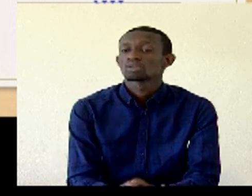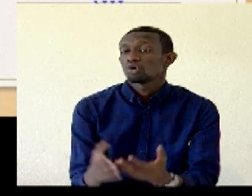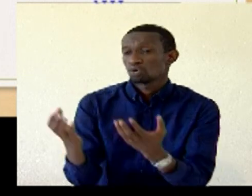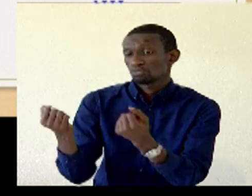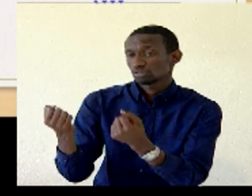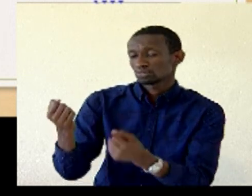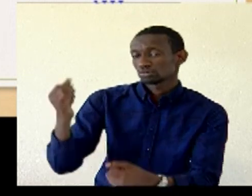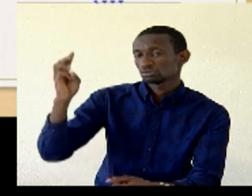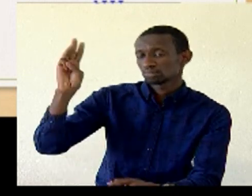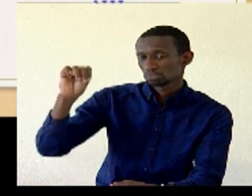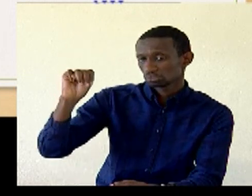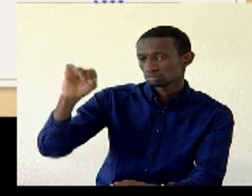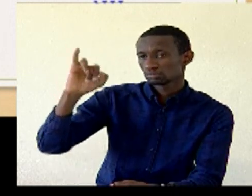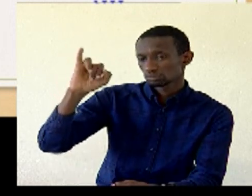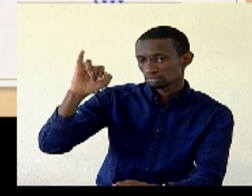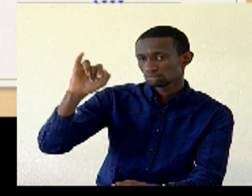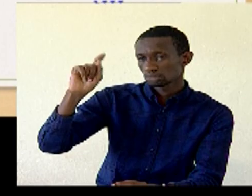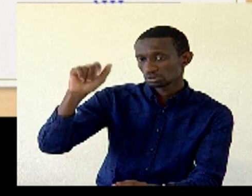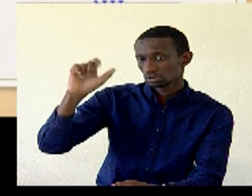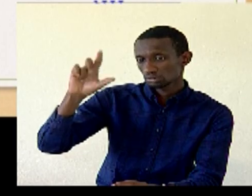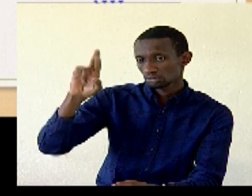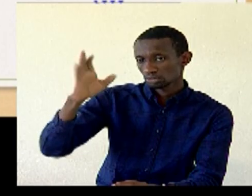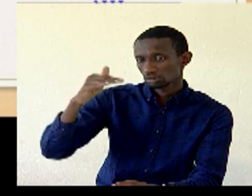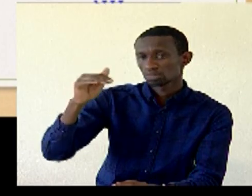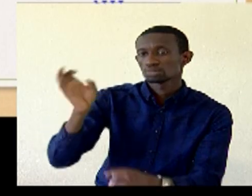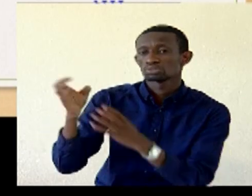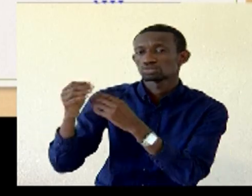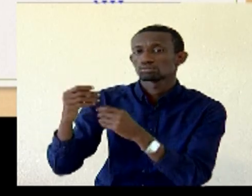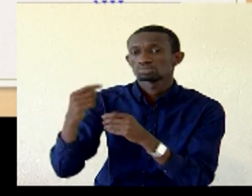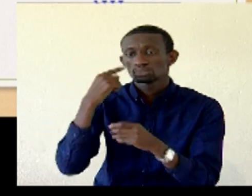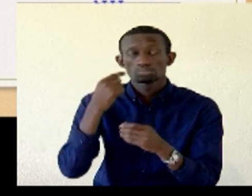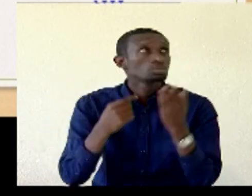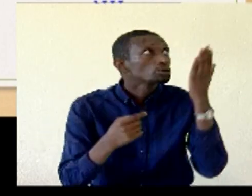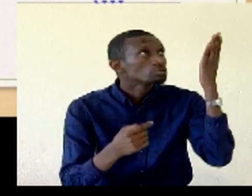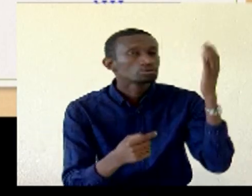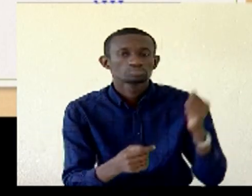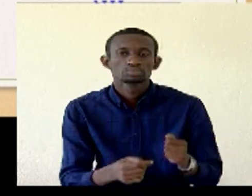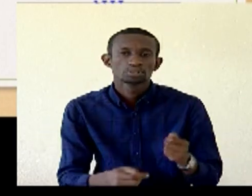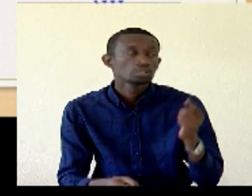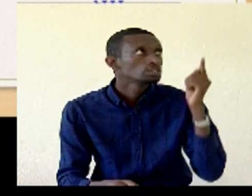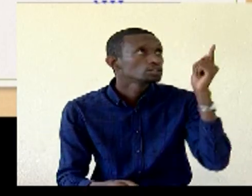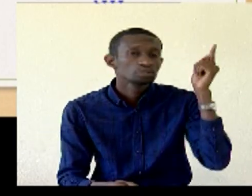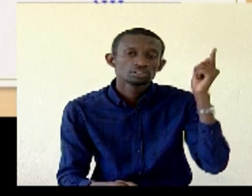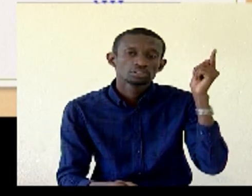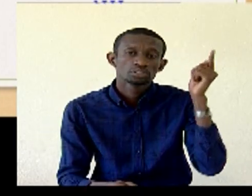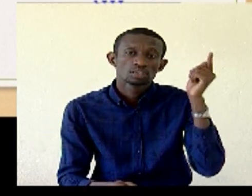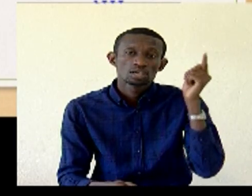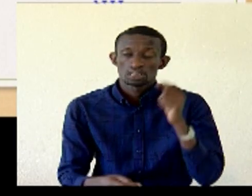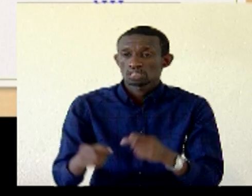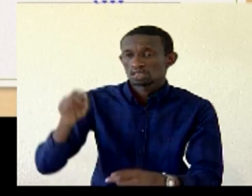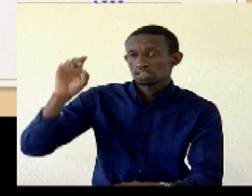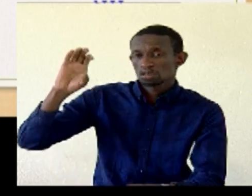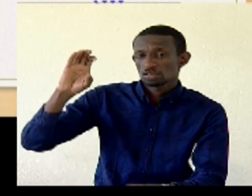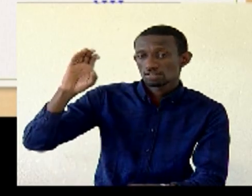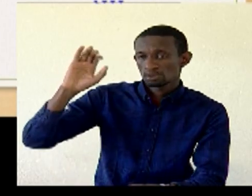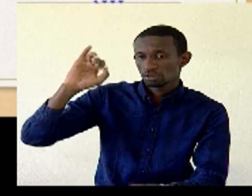group as an example. Take a look at this one. This is phenylamine, but it has another substituent. So